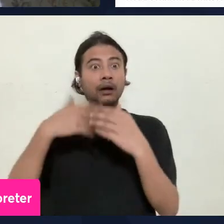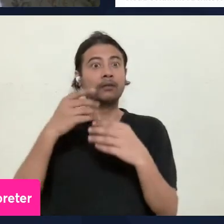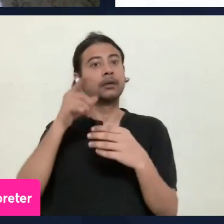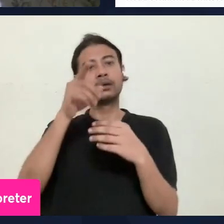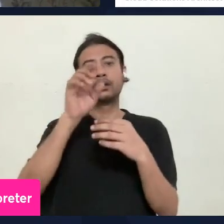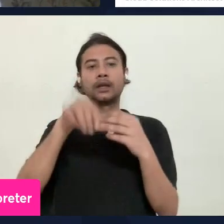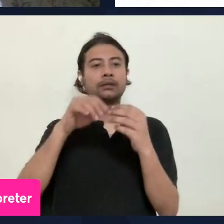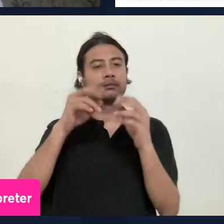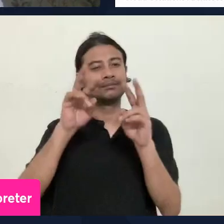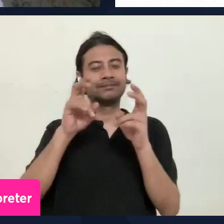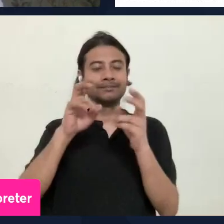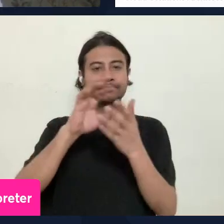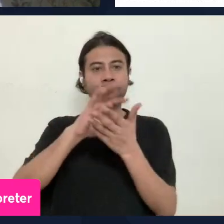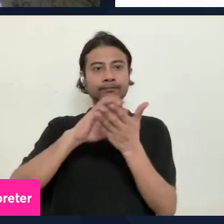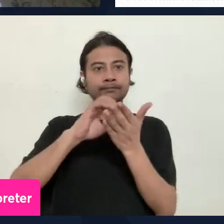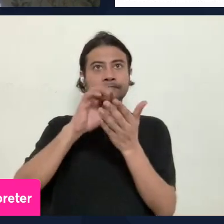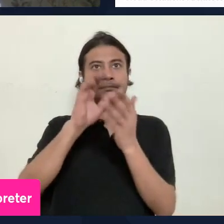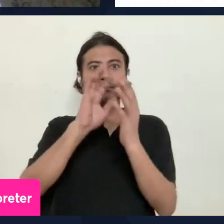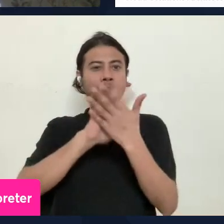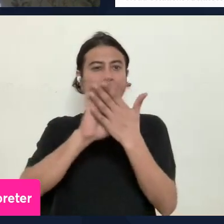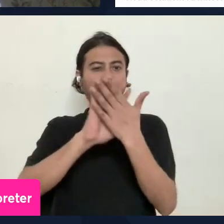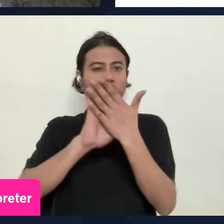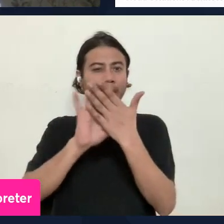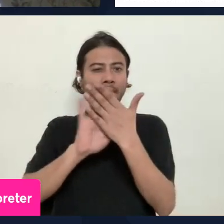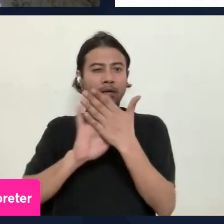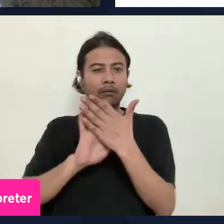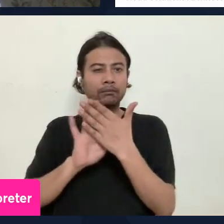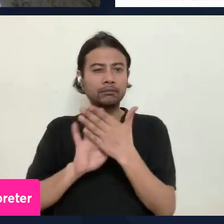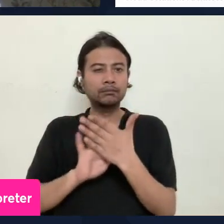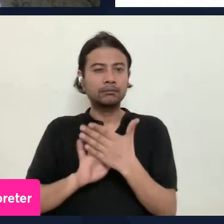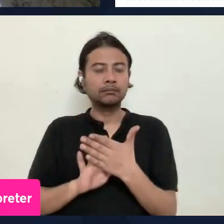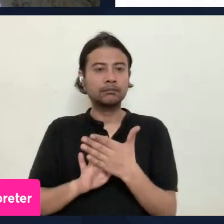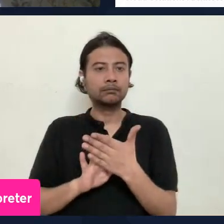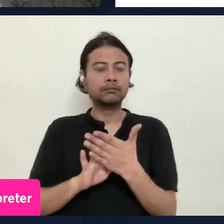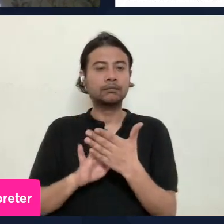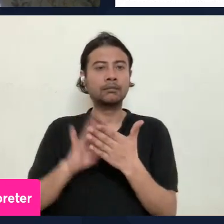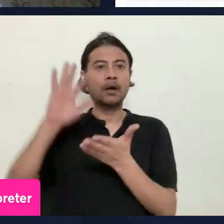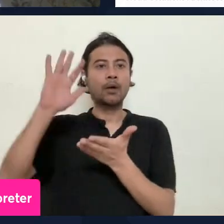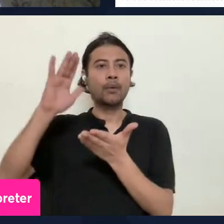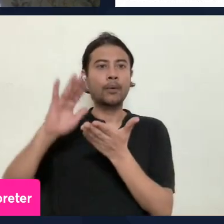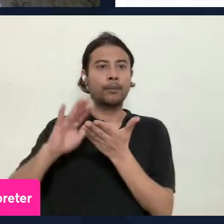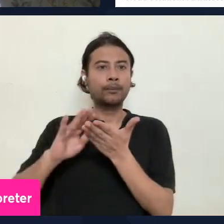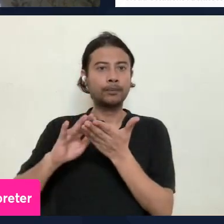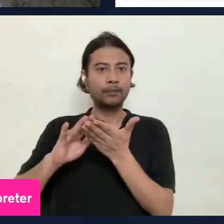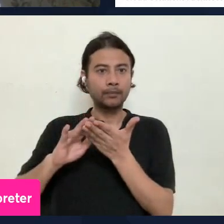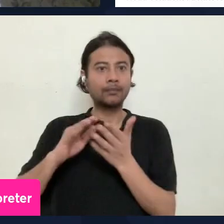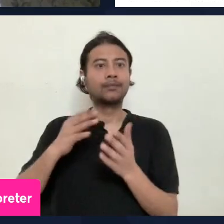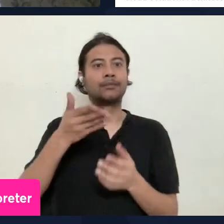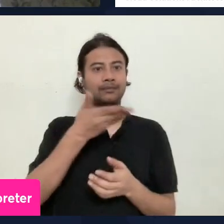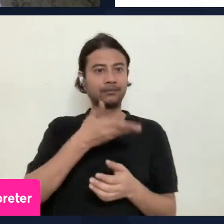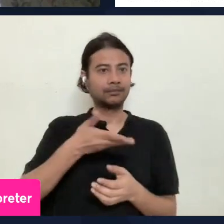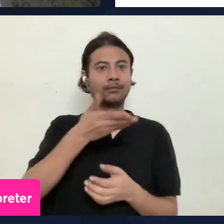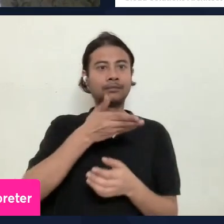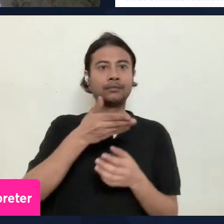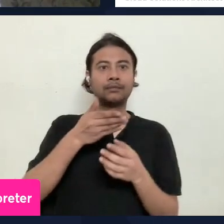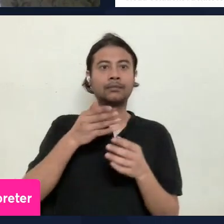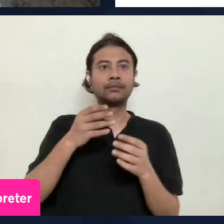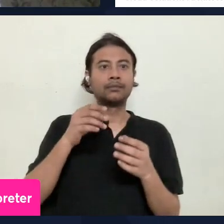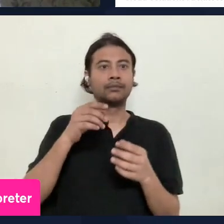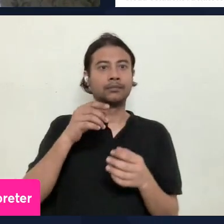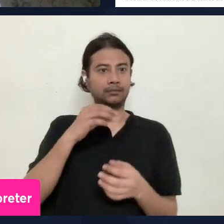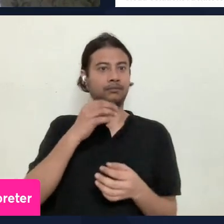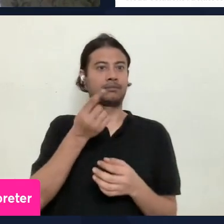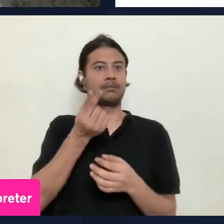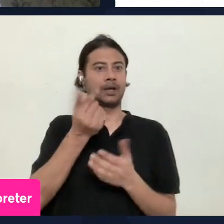massively contribute to help customers save money. And I have one customer I